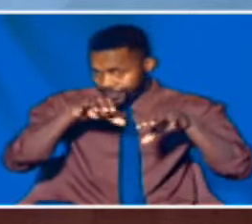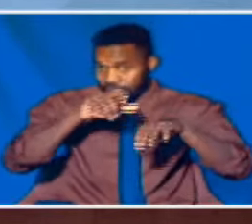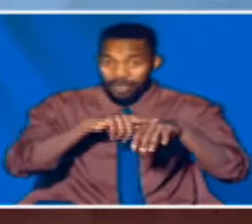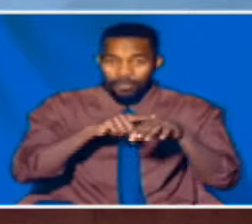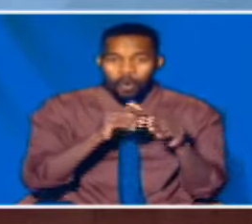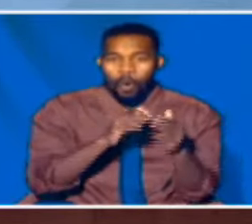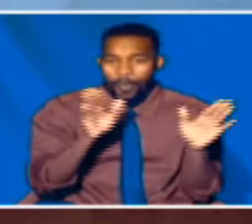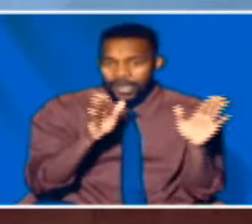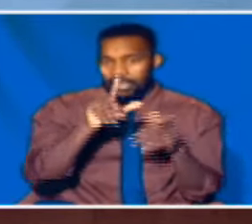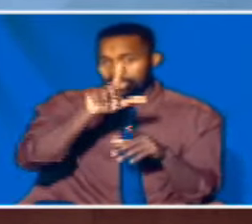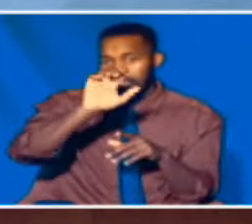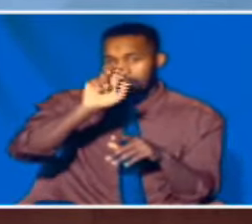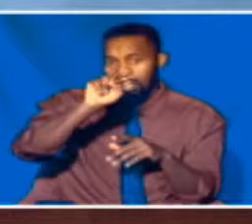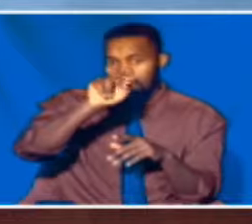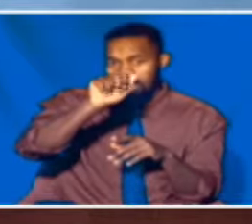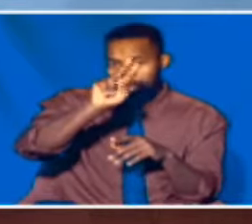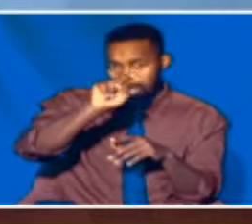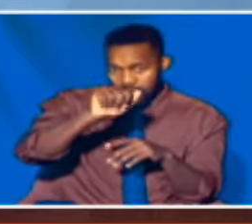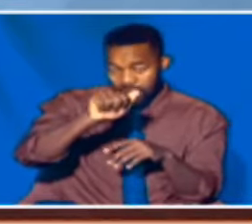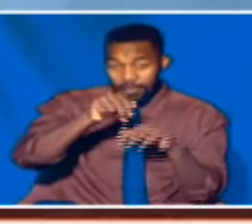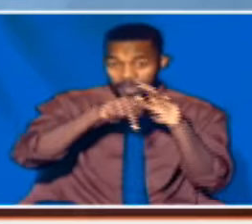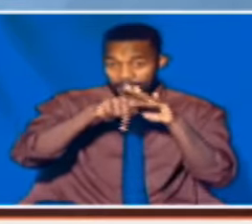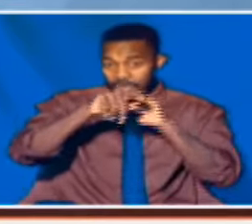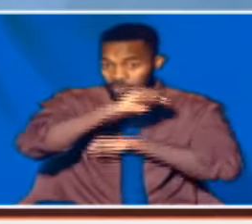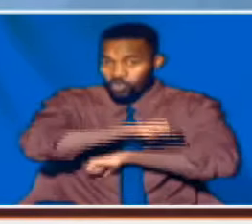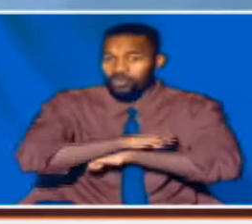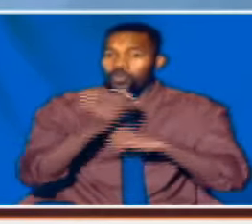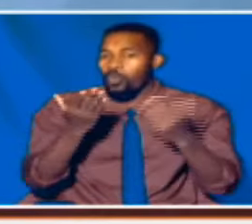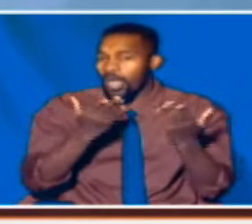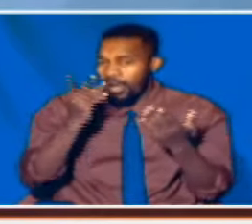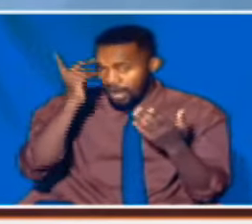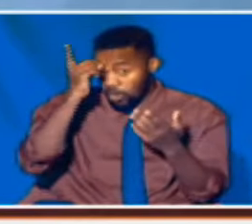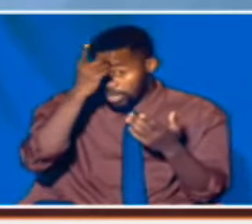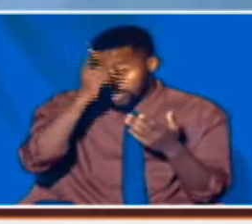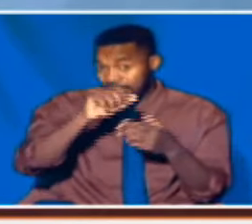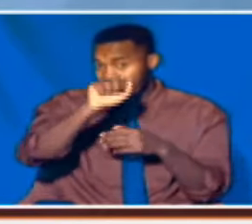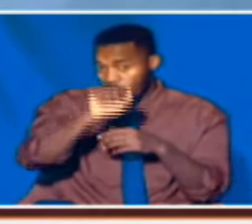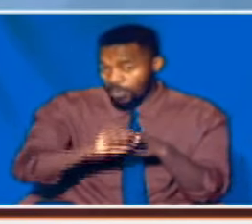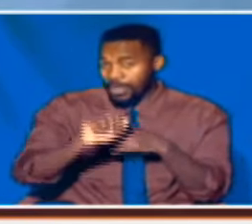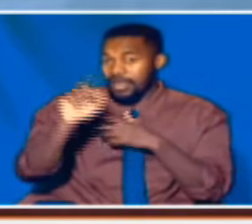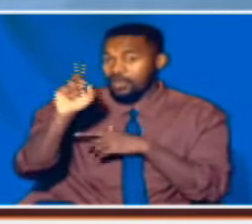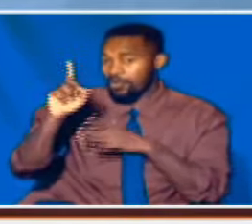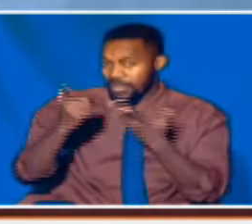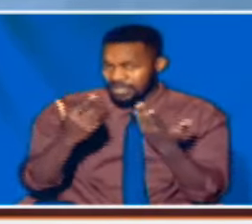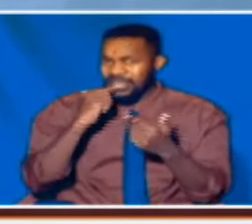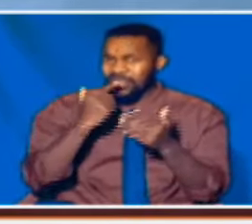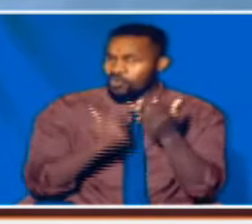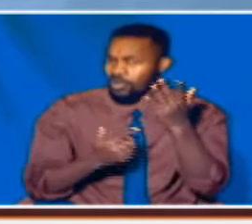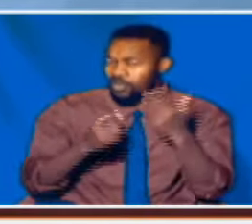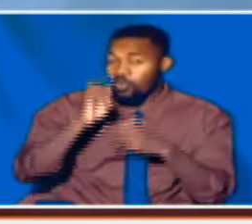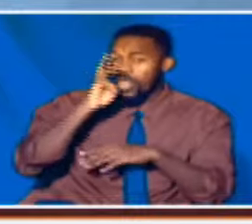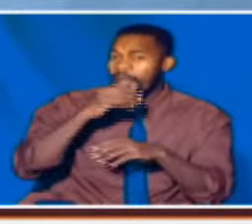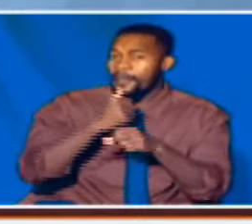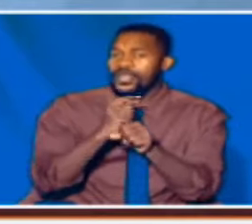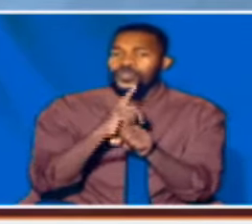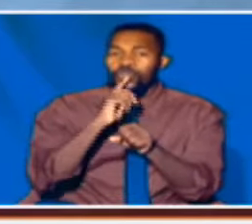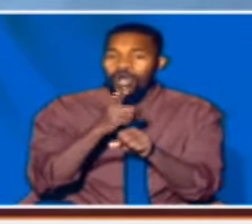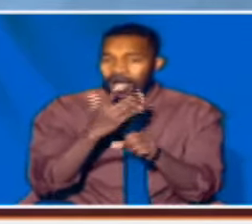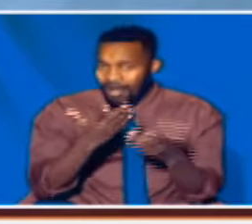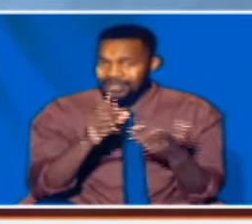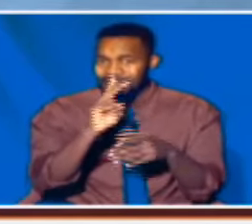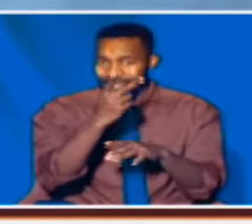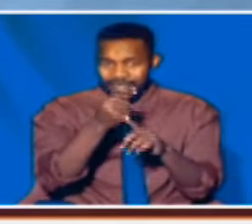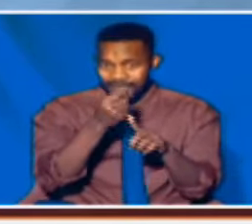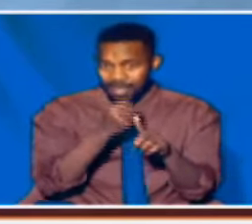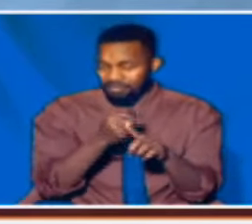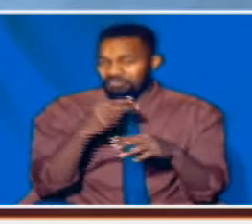opening Lenana Primary School in Dagoretti South, Nairobi, the head of state said that he will ensure smooth resumption of the second